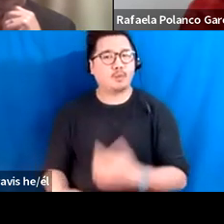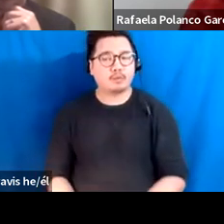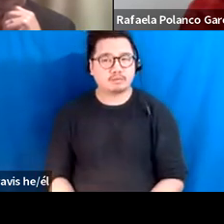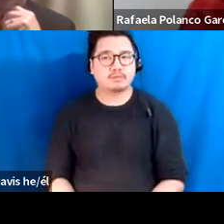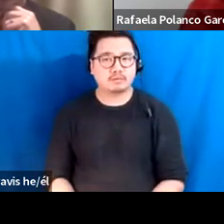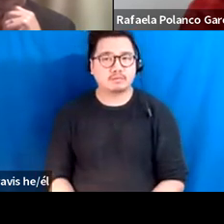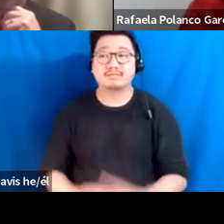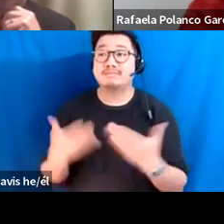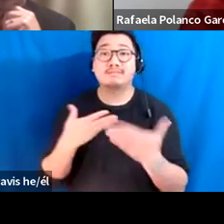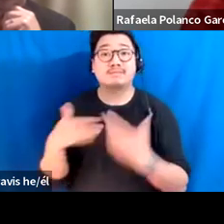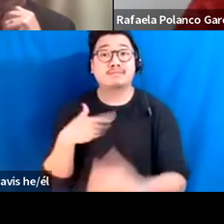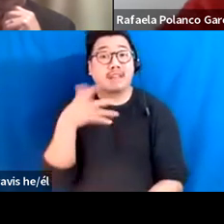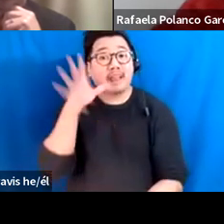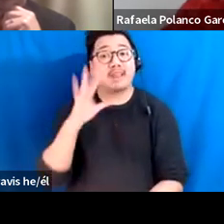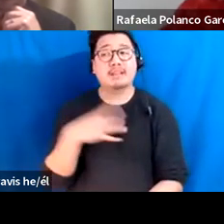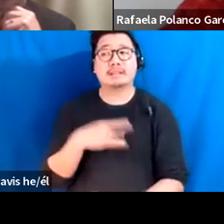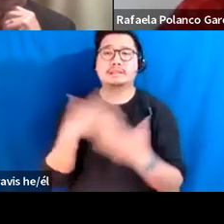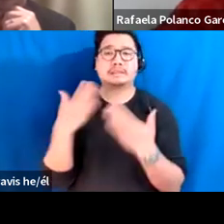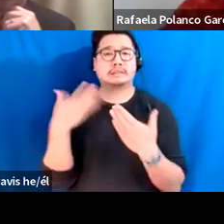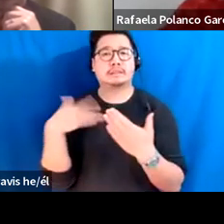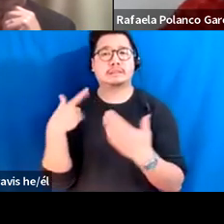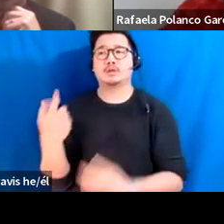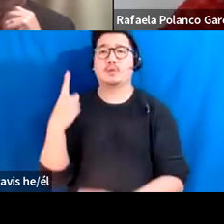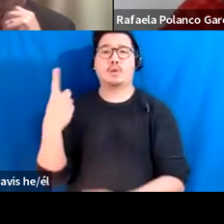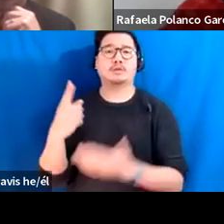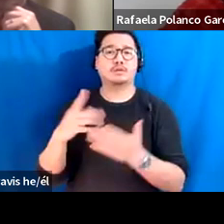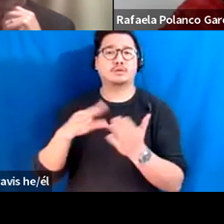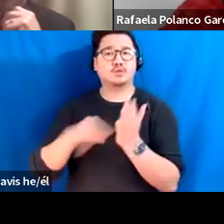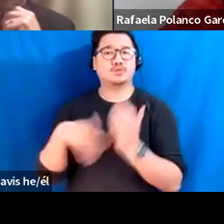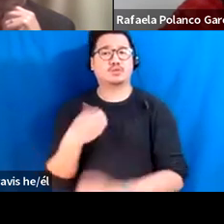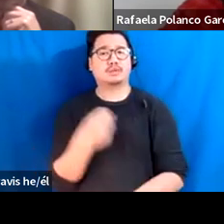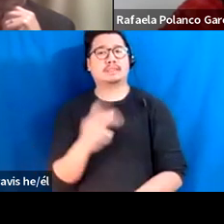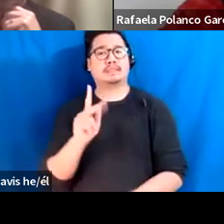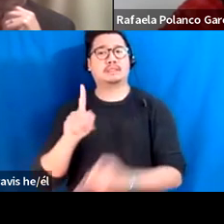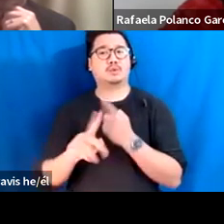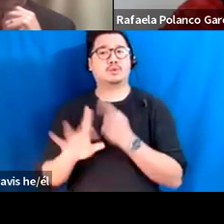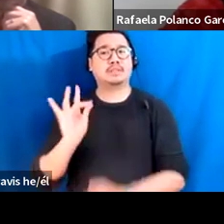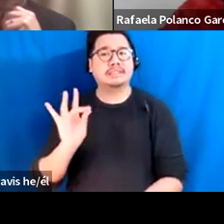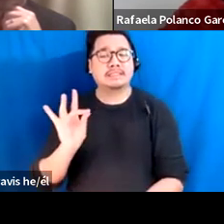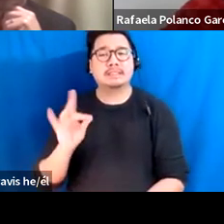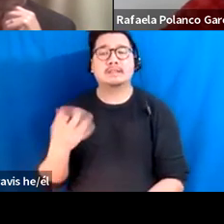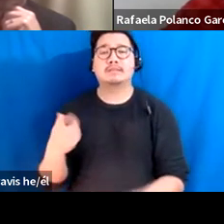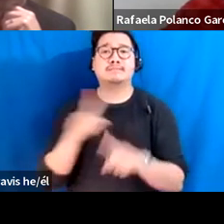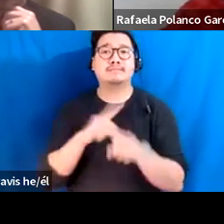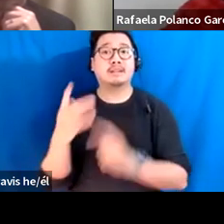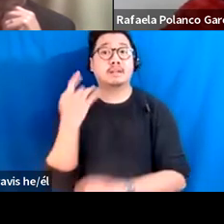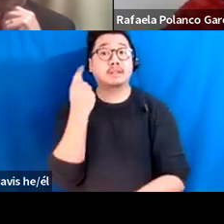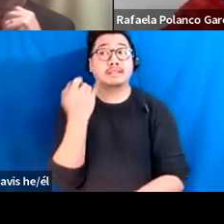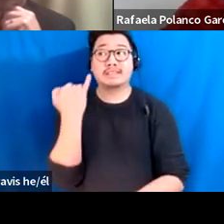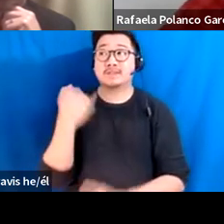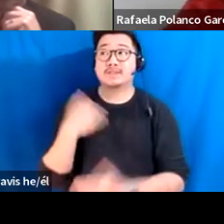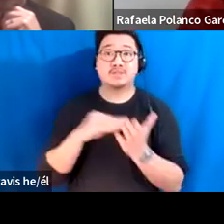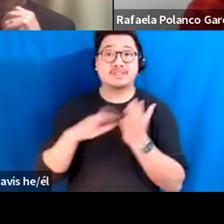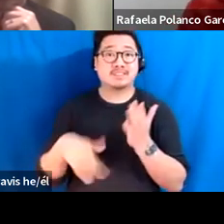though parents may like the convenience of having a kid in a k to eight if the student's preparation is suffering because they cannot